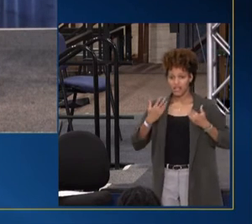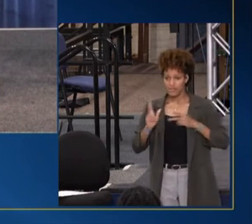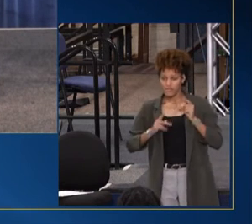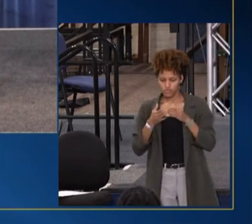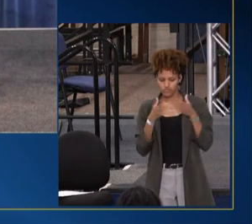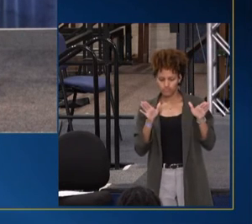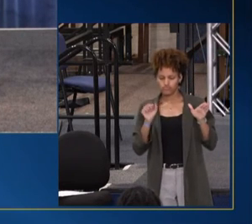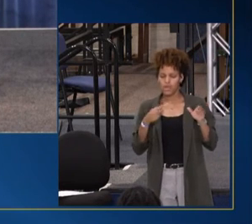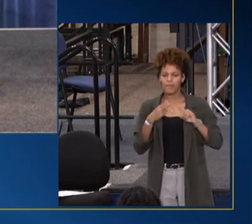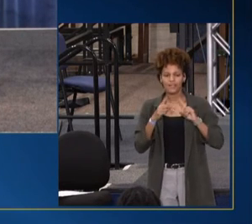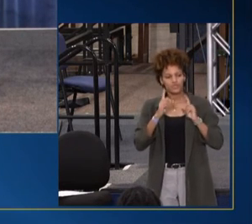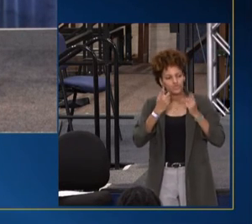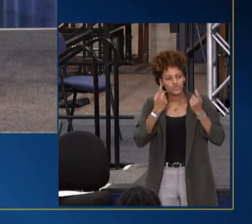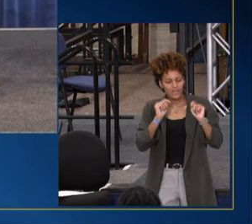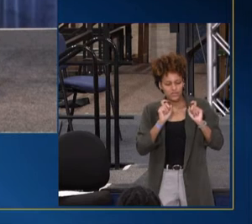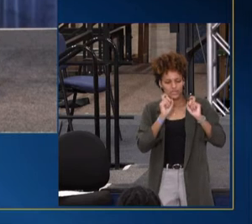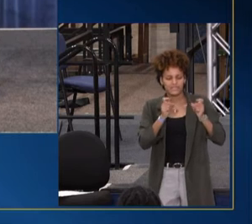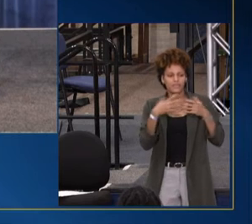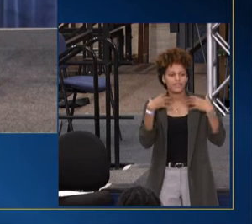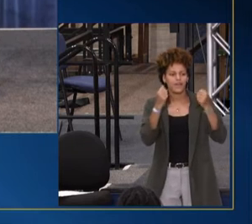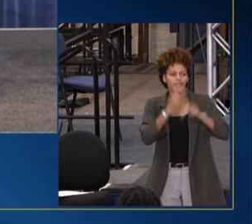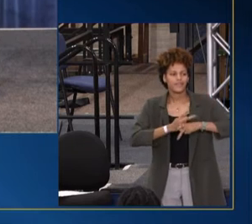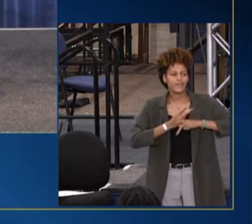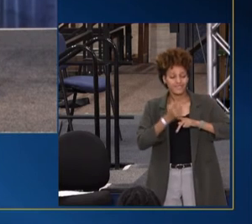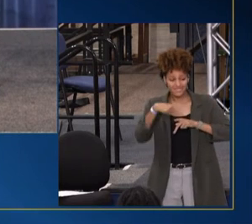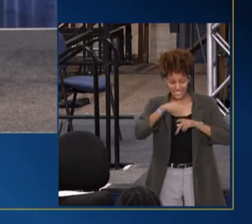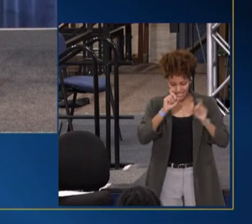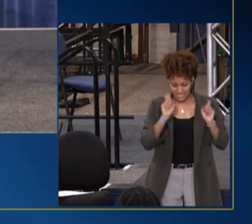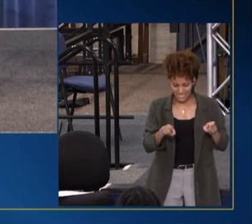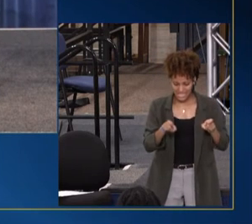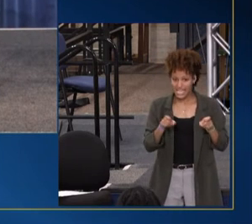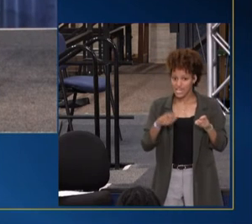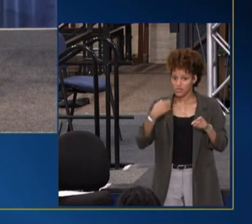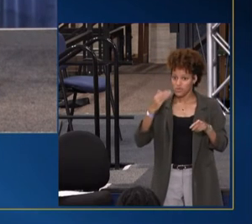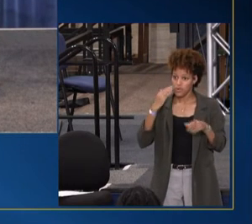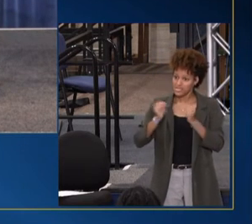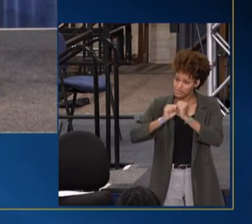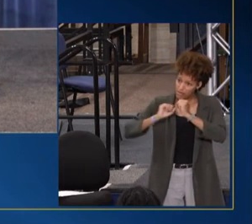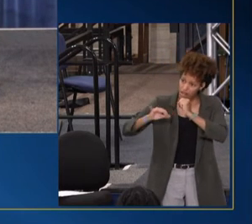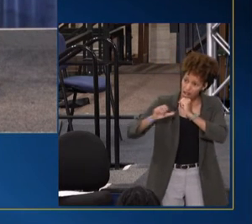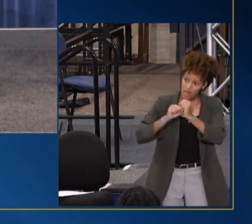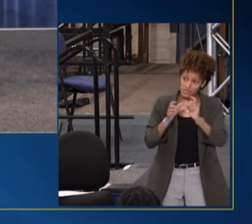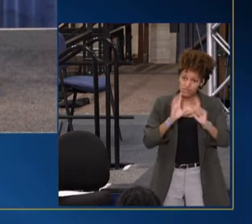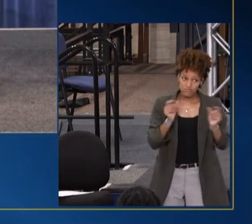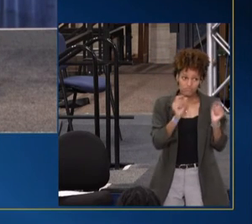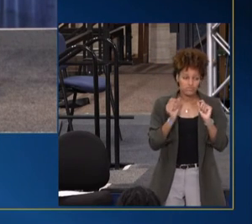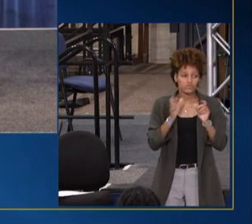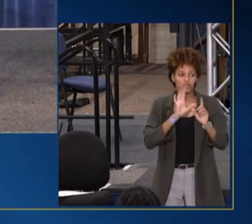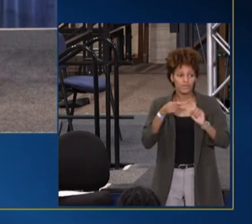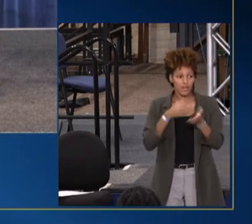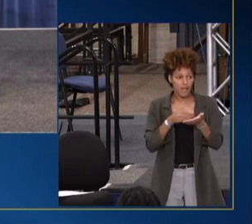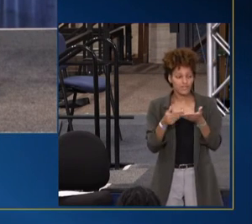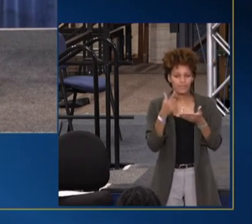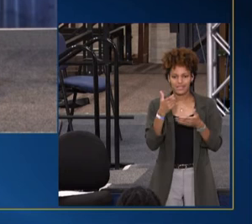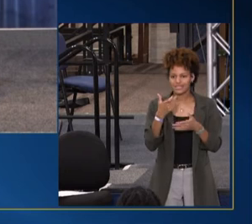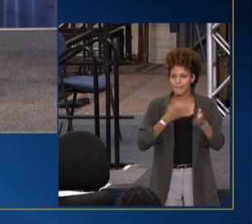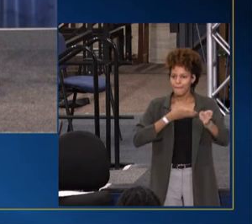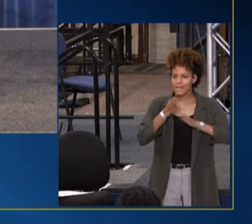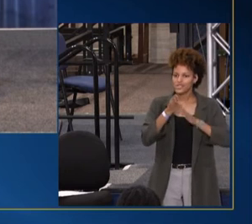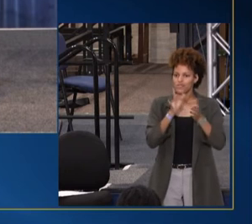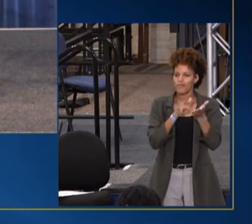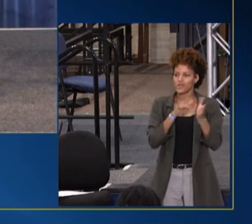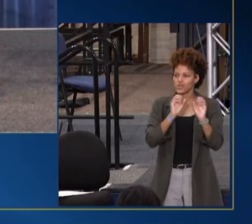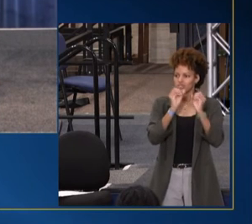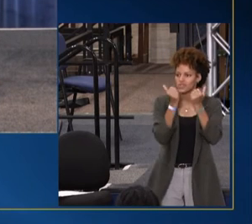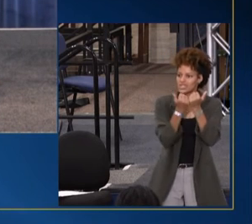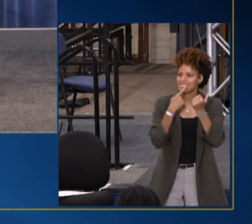care that they need. And this is something that has been politicized because we know that every major medical association has said that this is health care